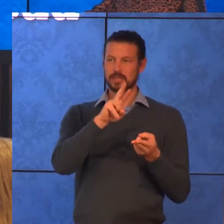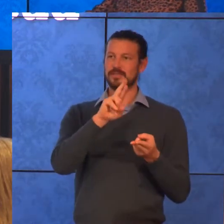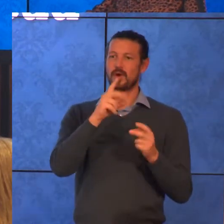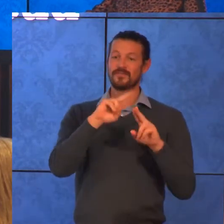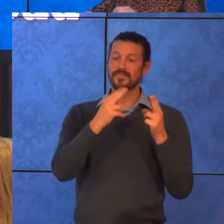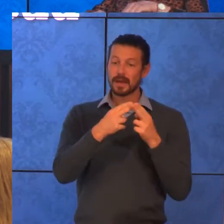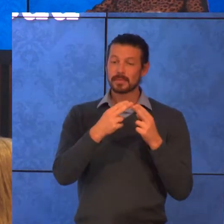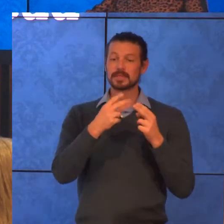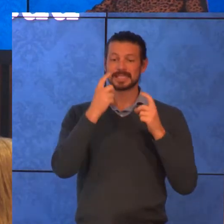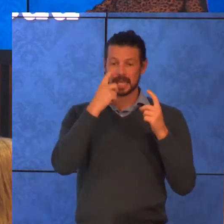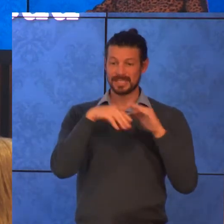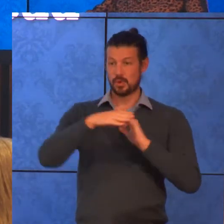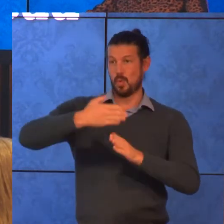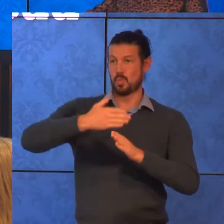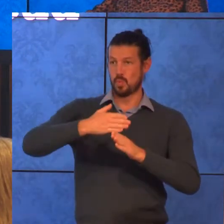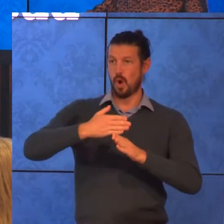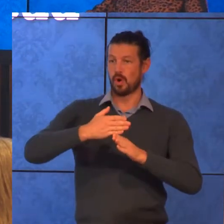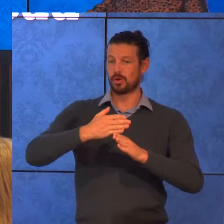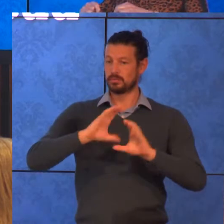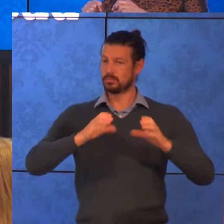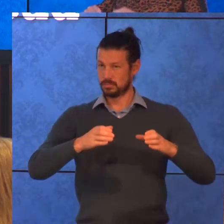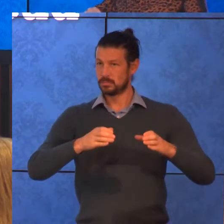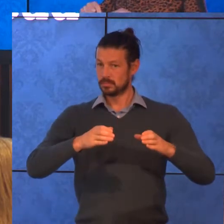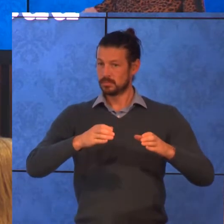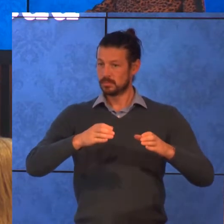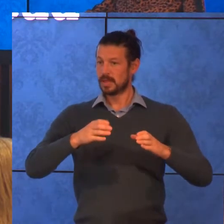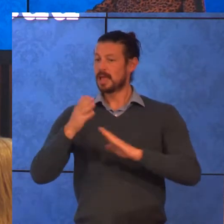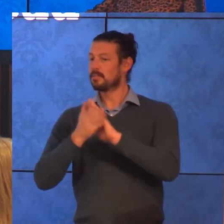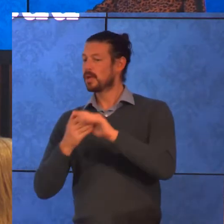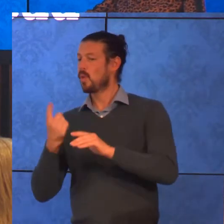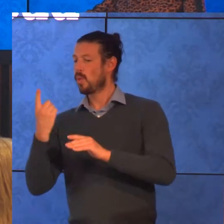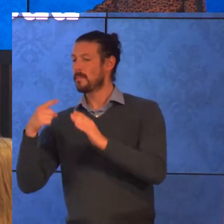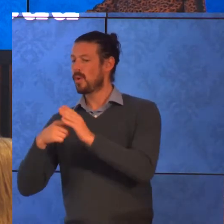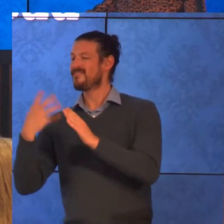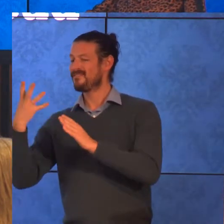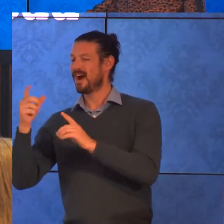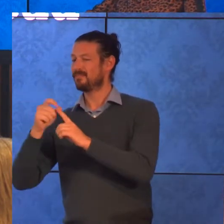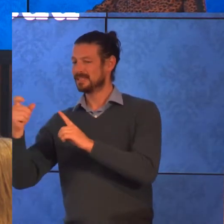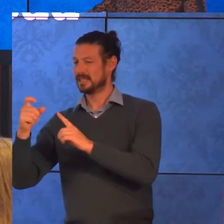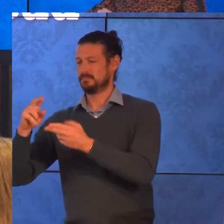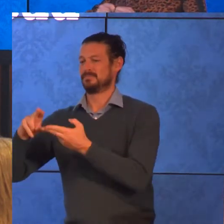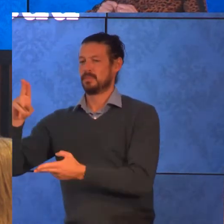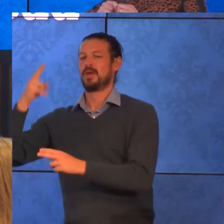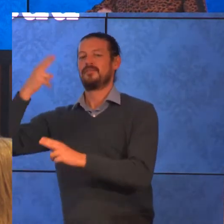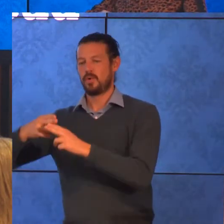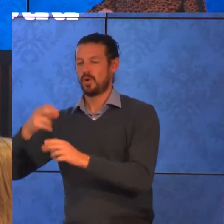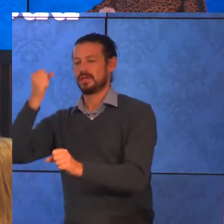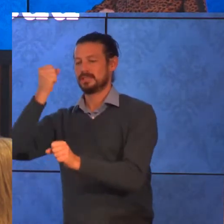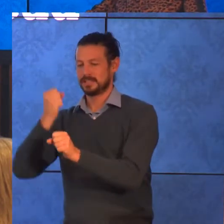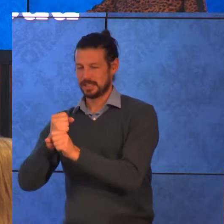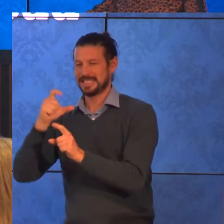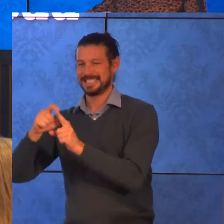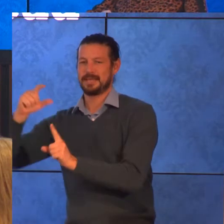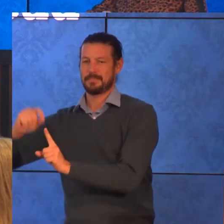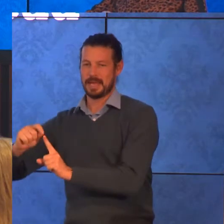in the workforce as a consequence of the NDIS to get a 1.5% increase in GDP. In the last